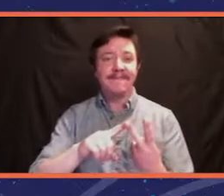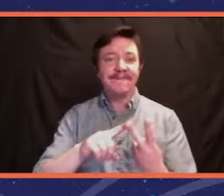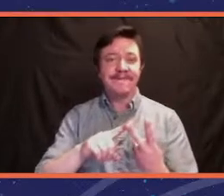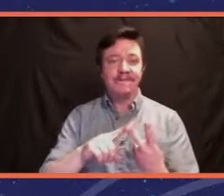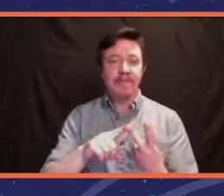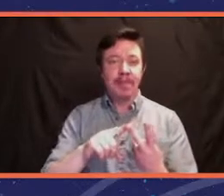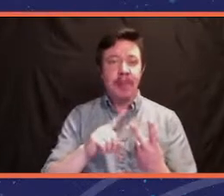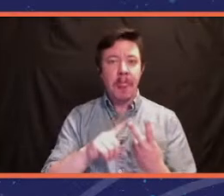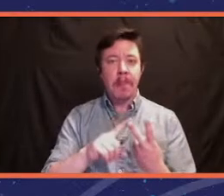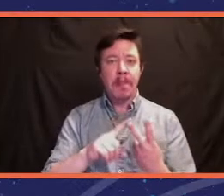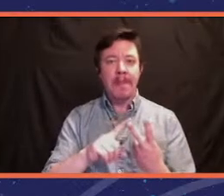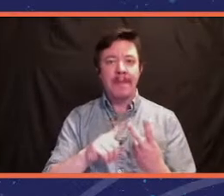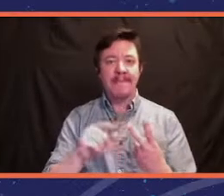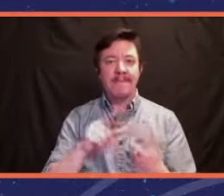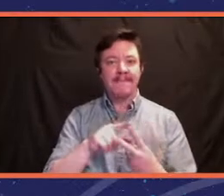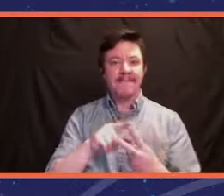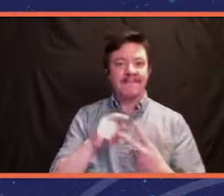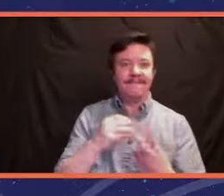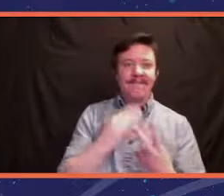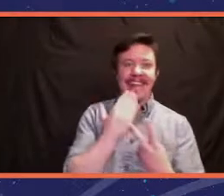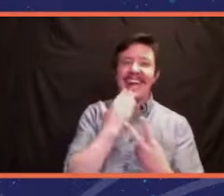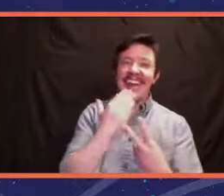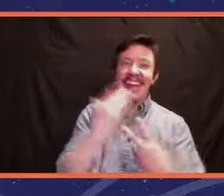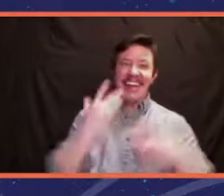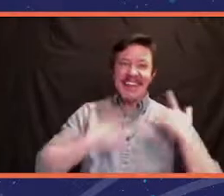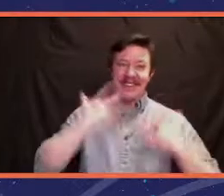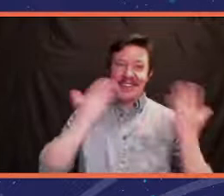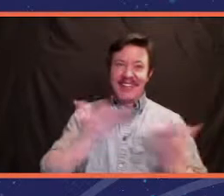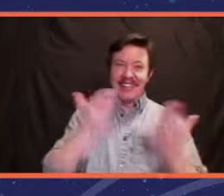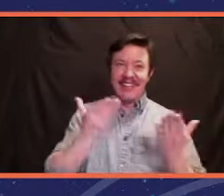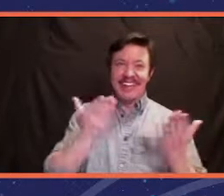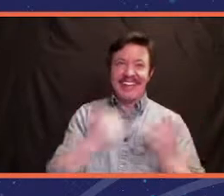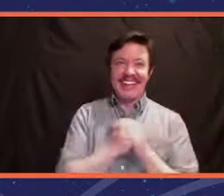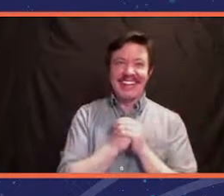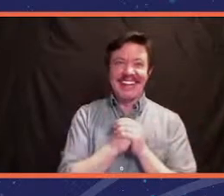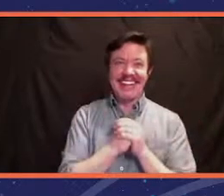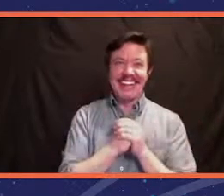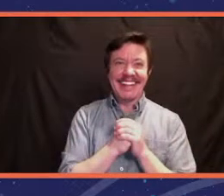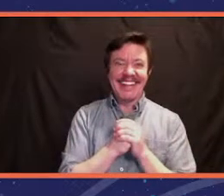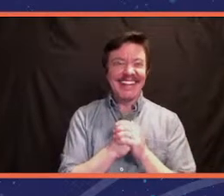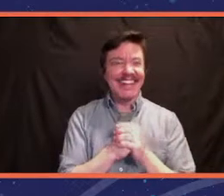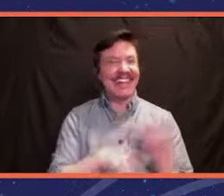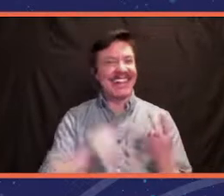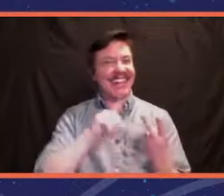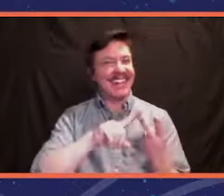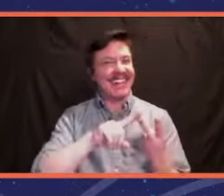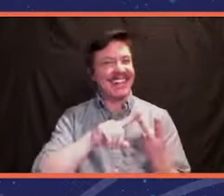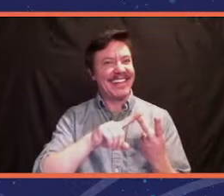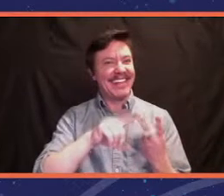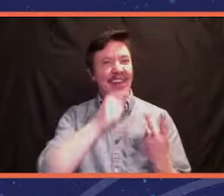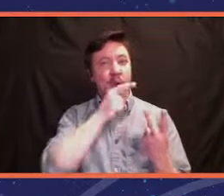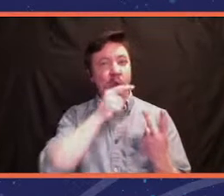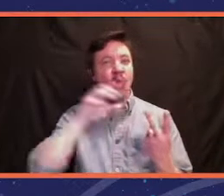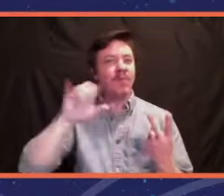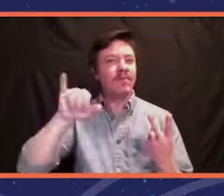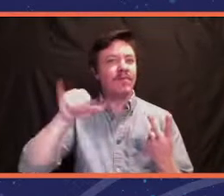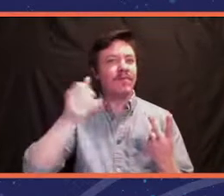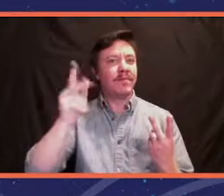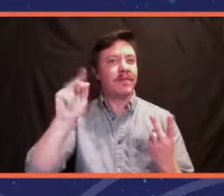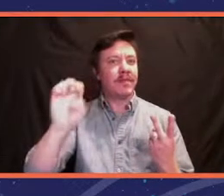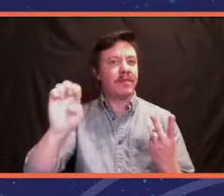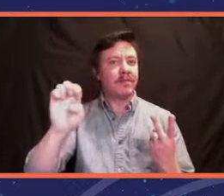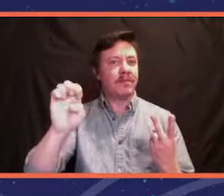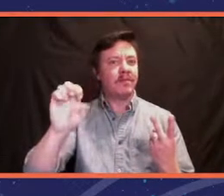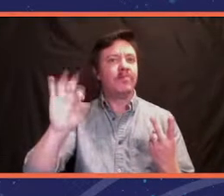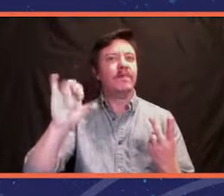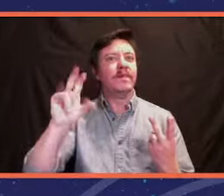Thank you for having me. I'm so excited to be here. Yes. I'm gonna introduce Jackie. Jackie Fawn,